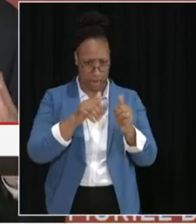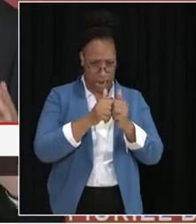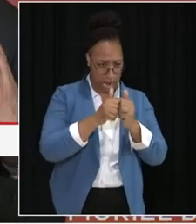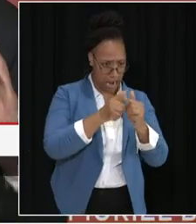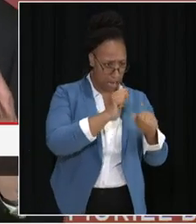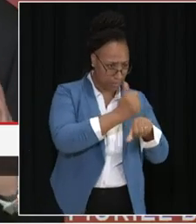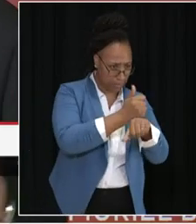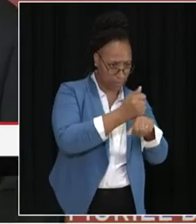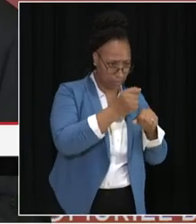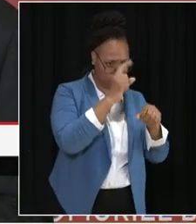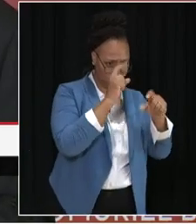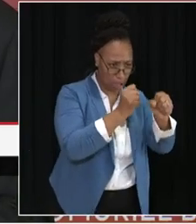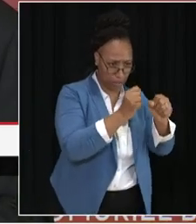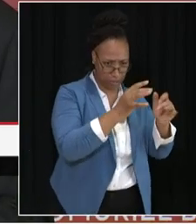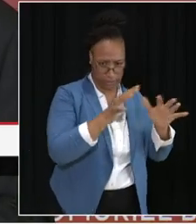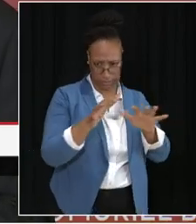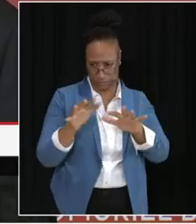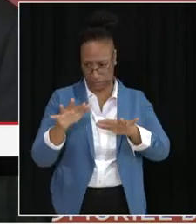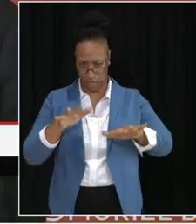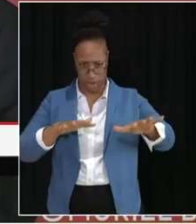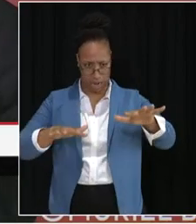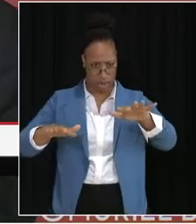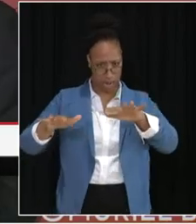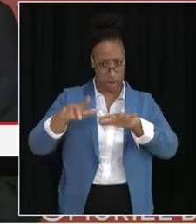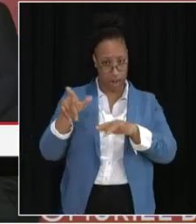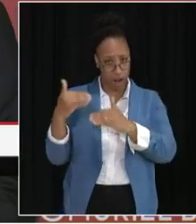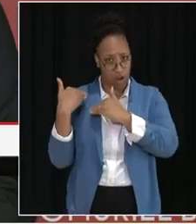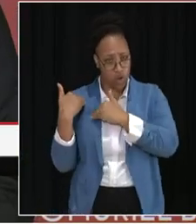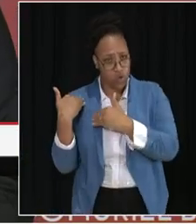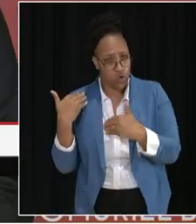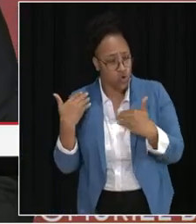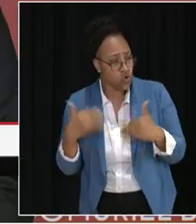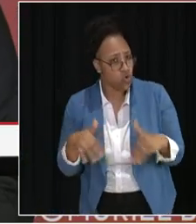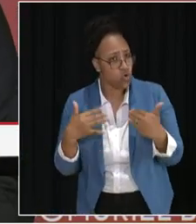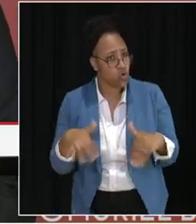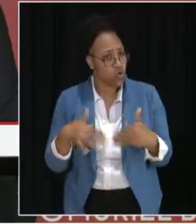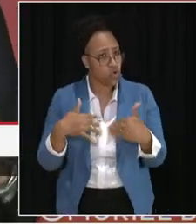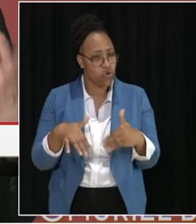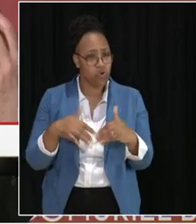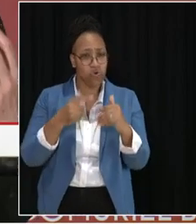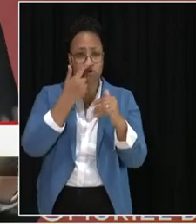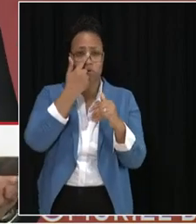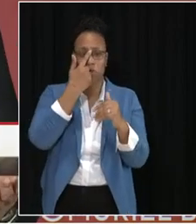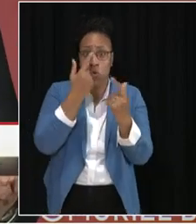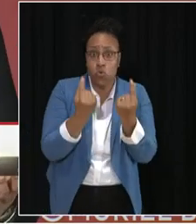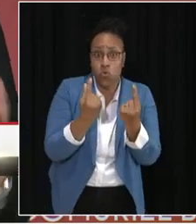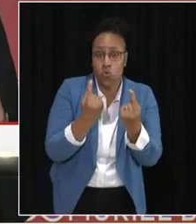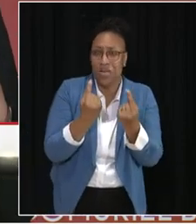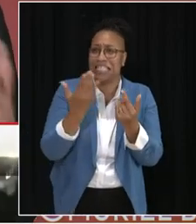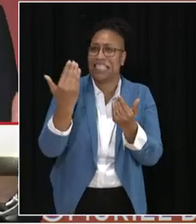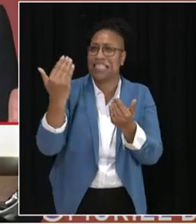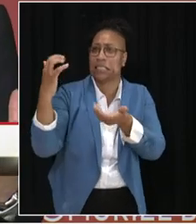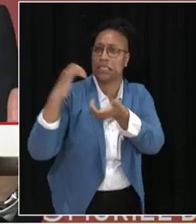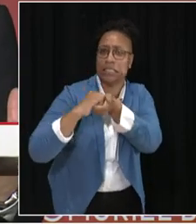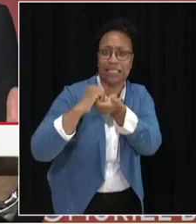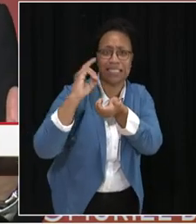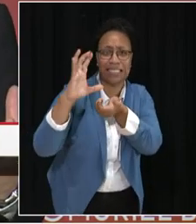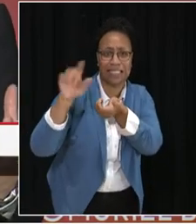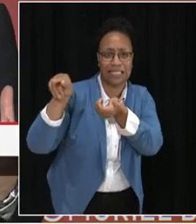want to create in this building, together with the city of Washington, a sense of possibility, of